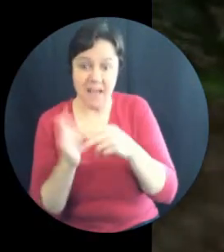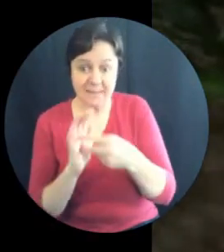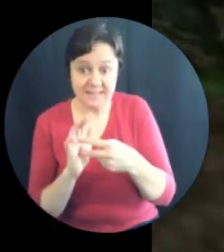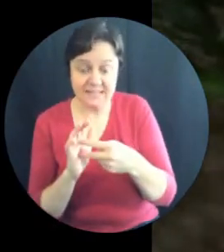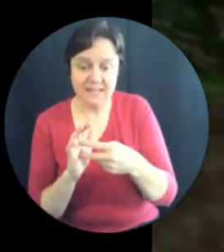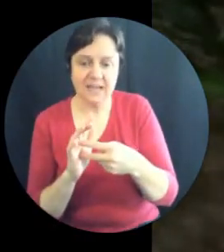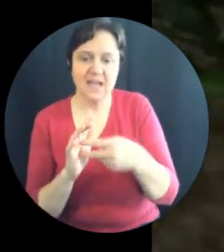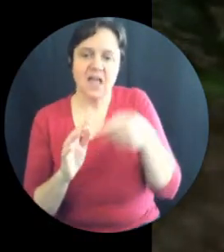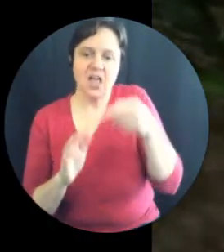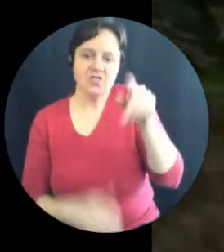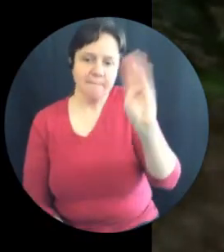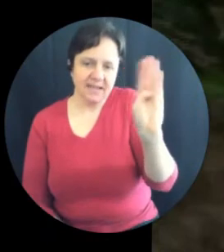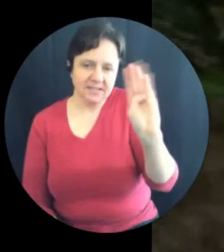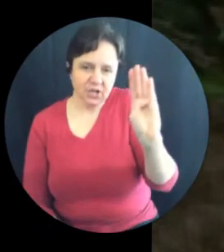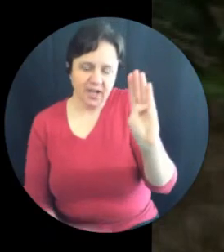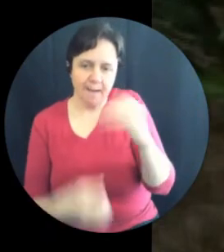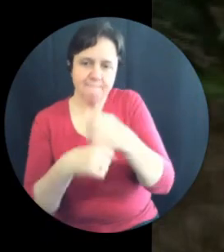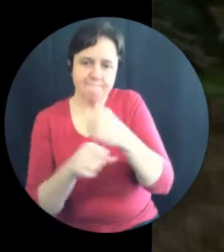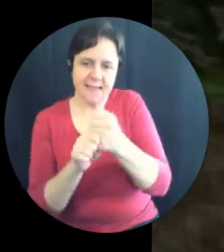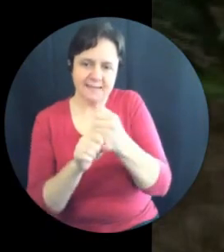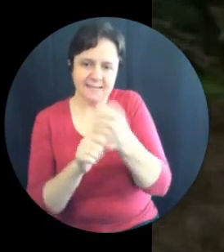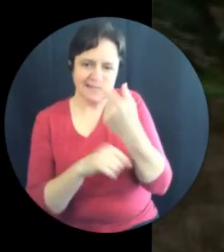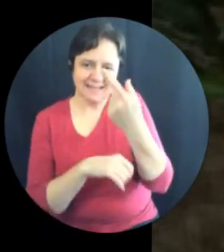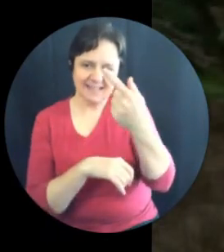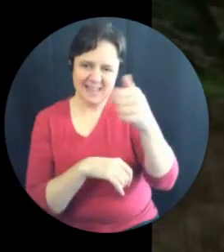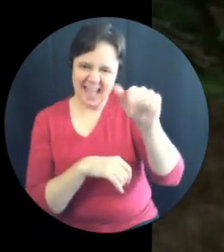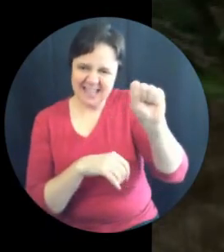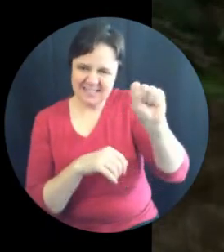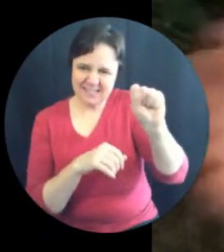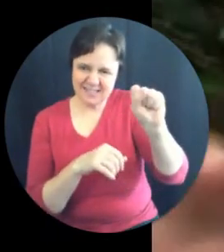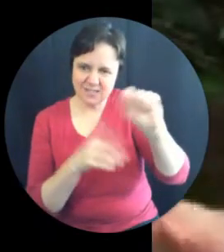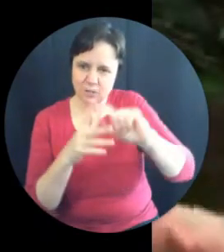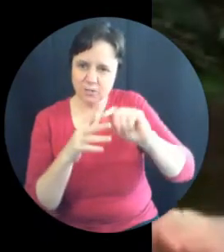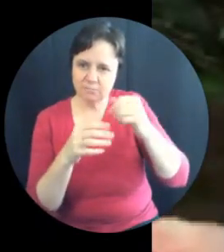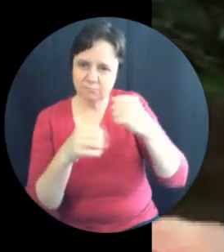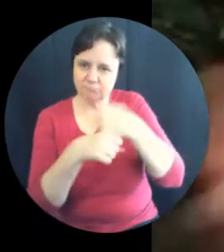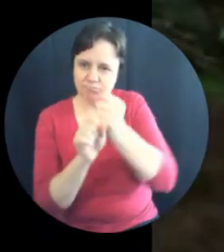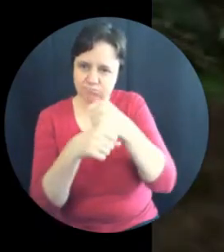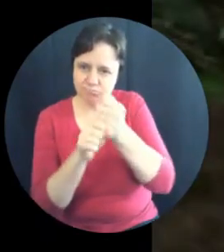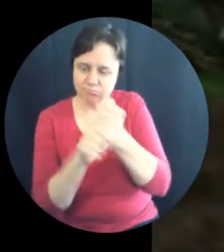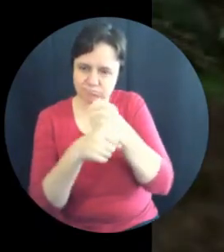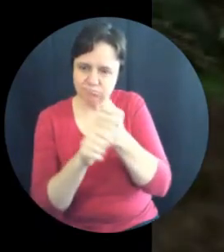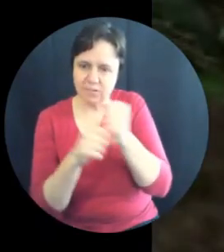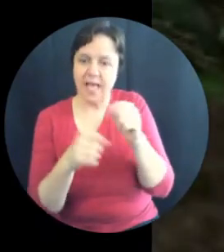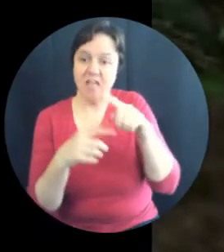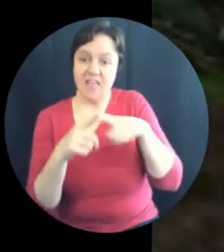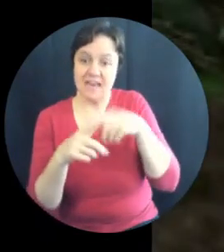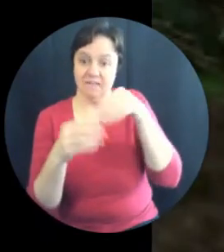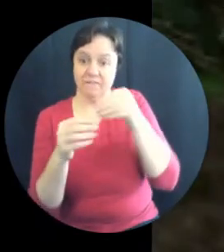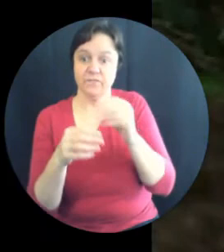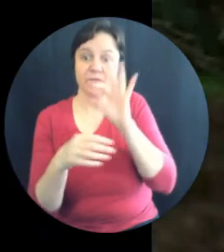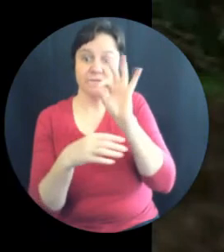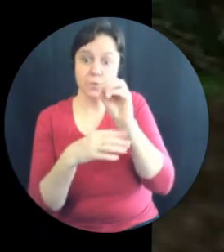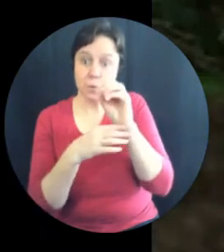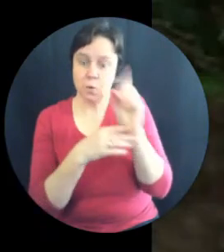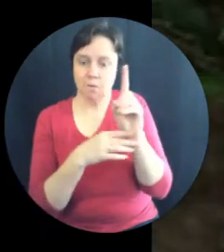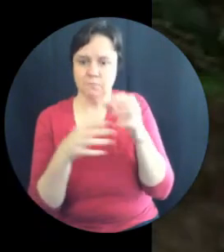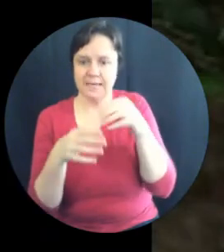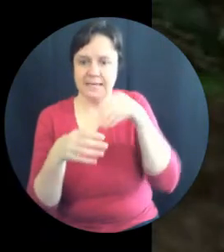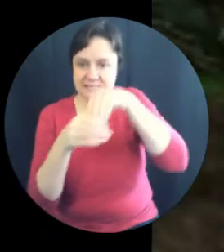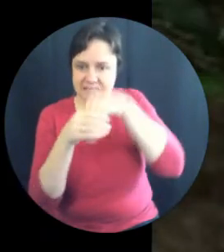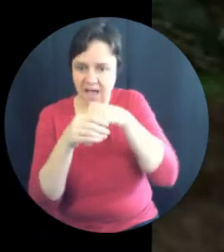makes a can of food actually bulge on the top. If you see that, don't open it. just throw it away because you don't want